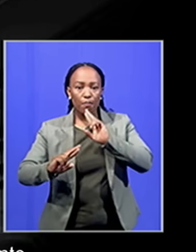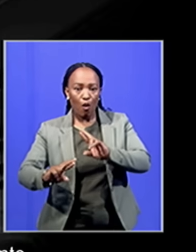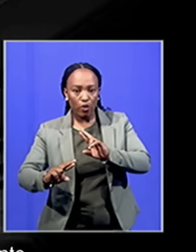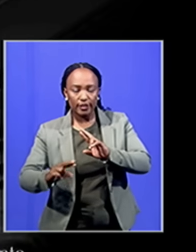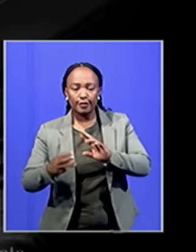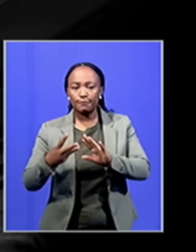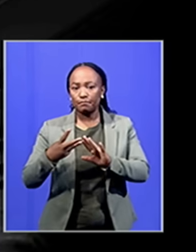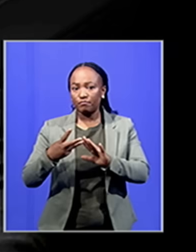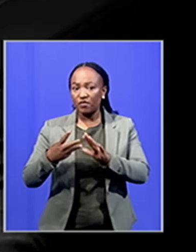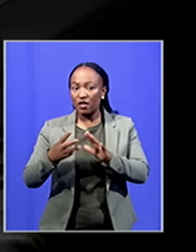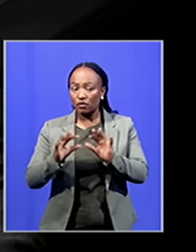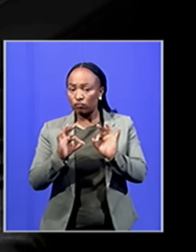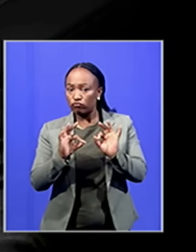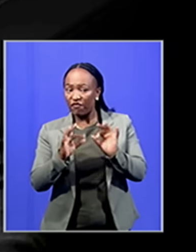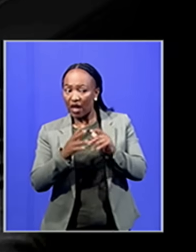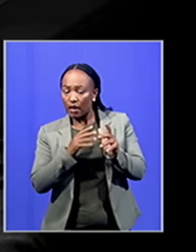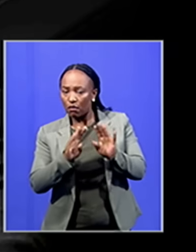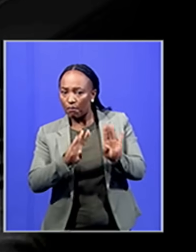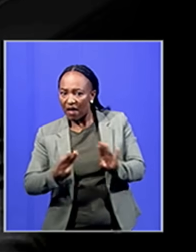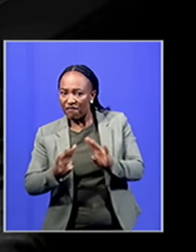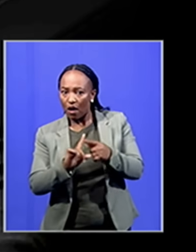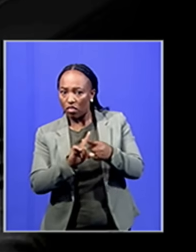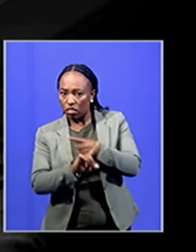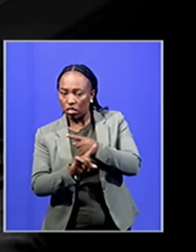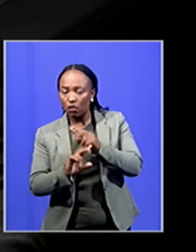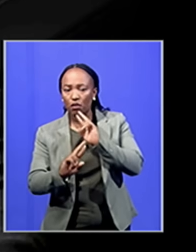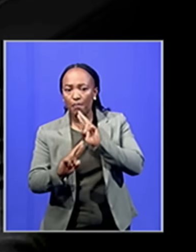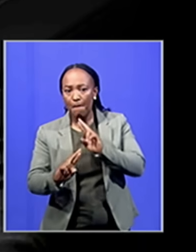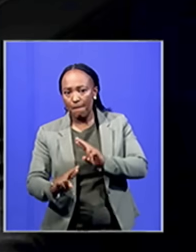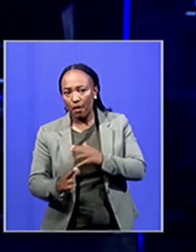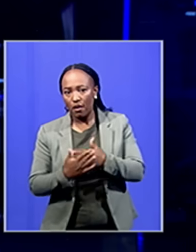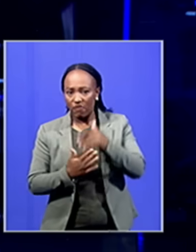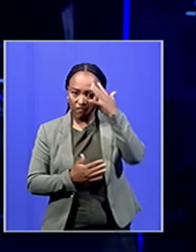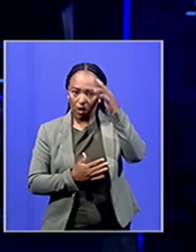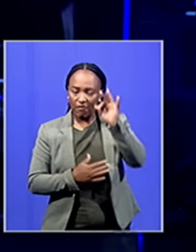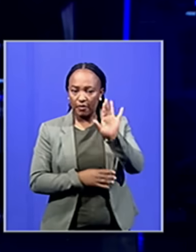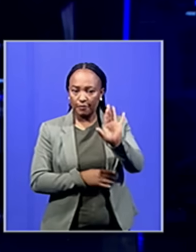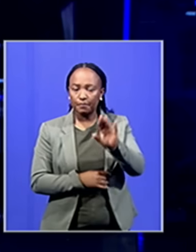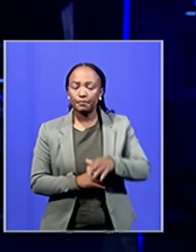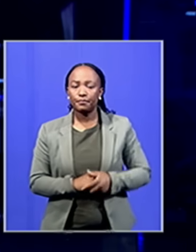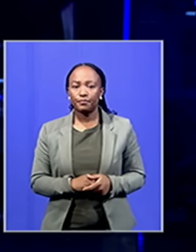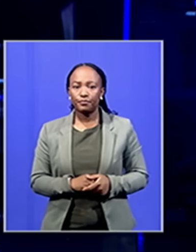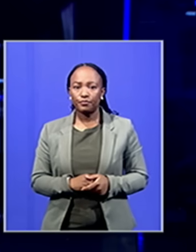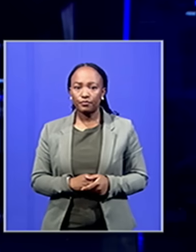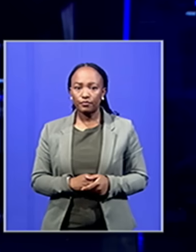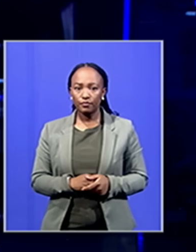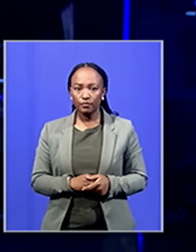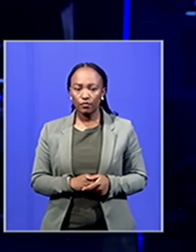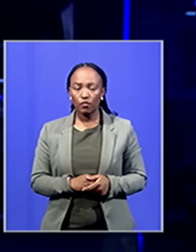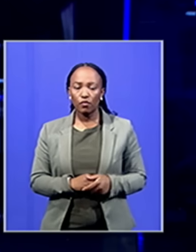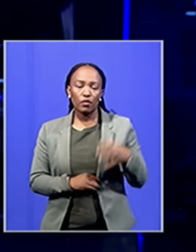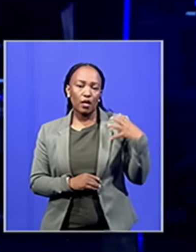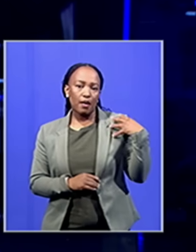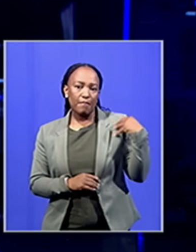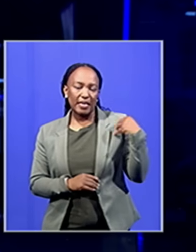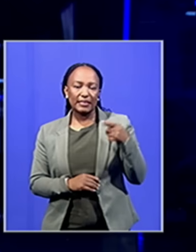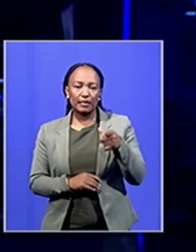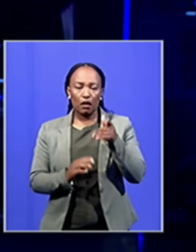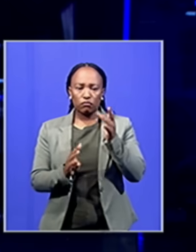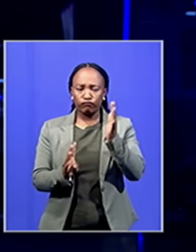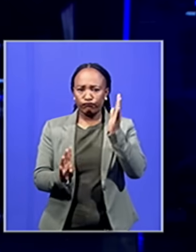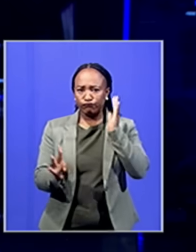remedy improper conduct in all matters of the state. Letona lefapheng la meru, ditlhapi